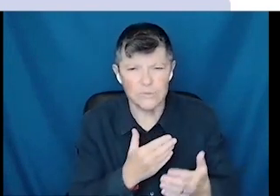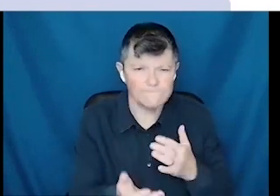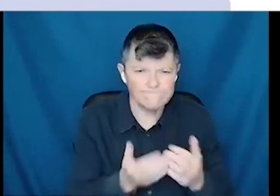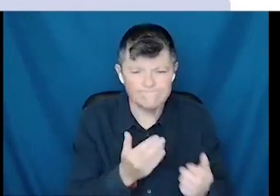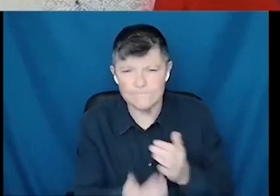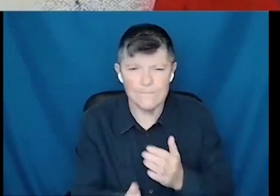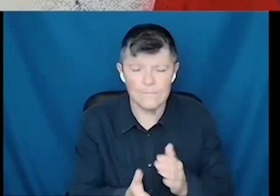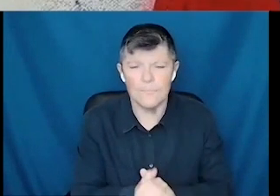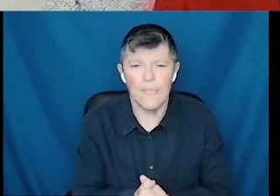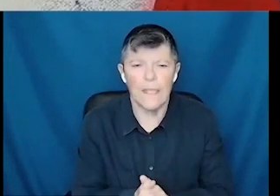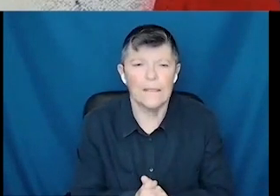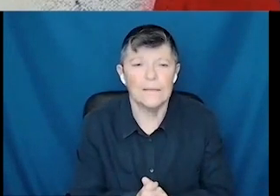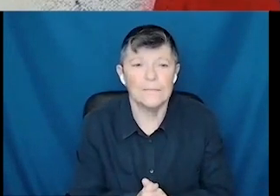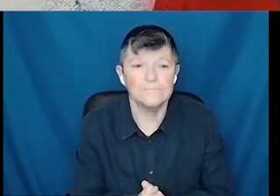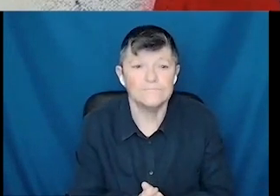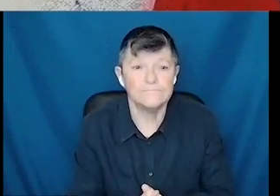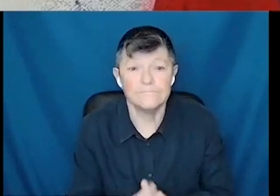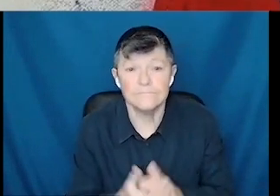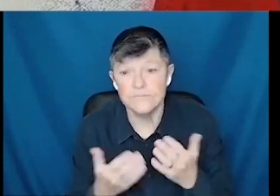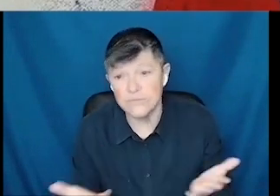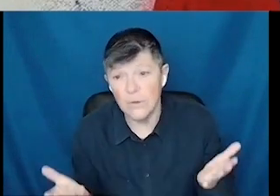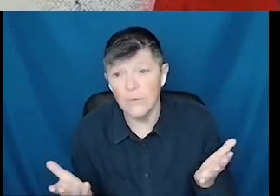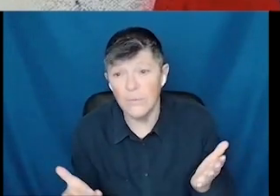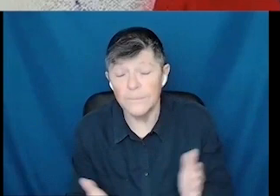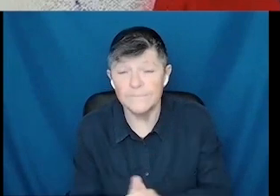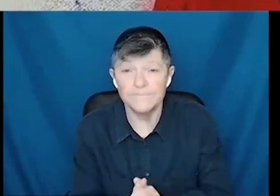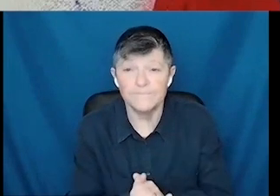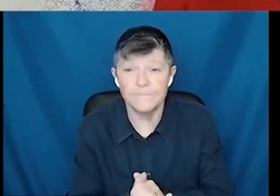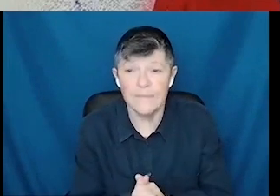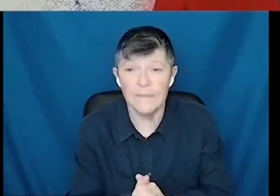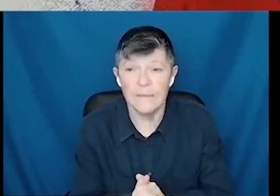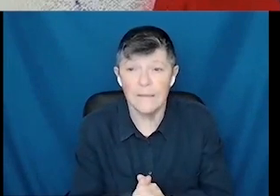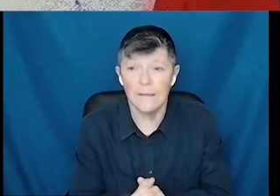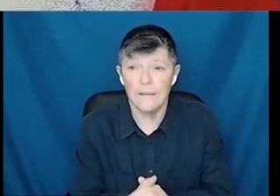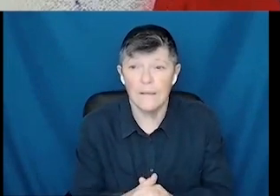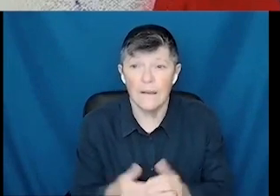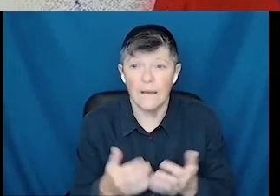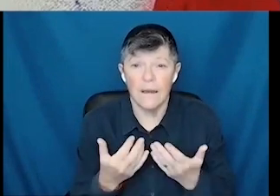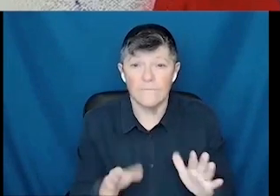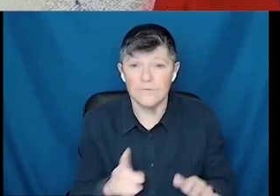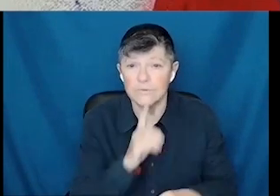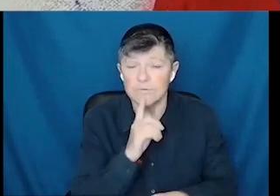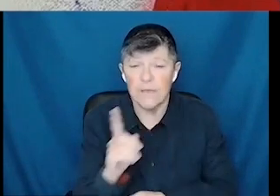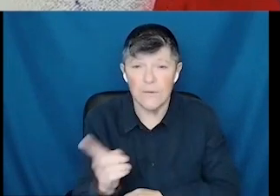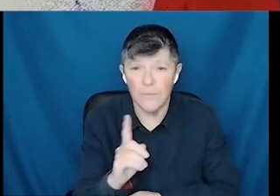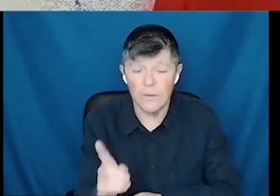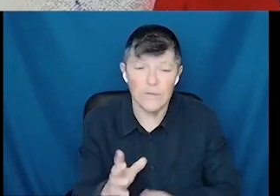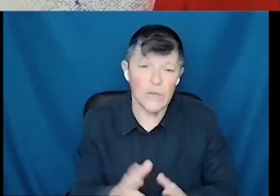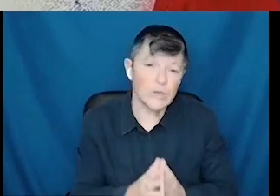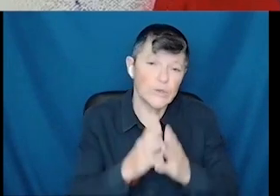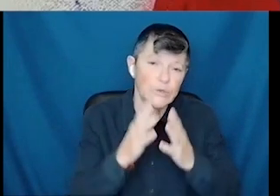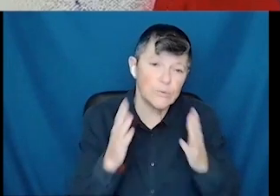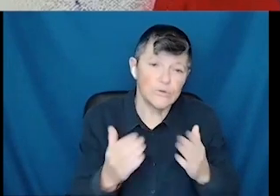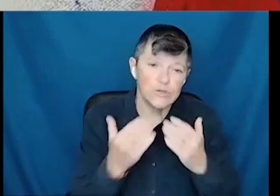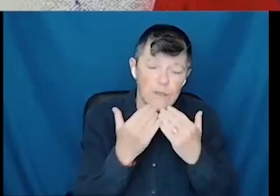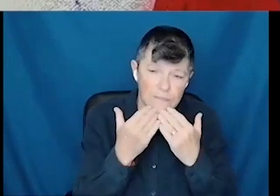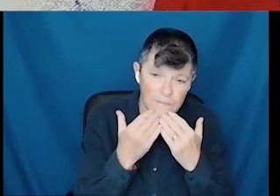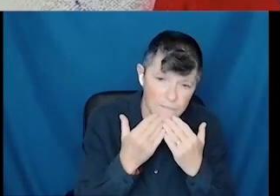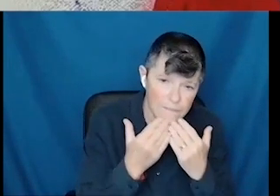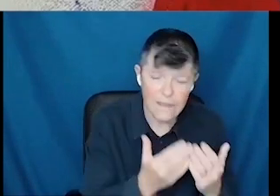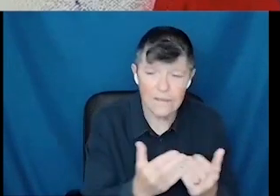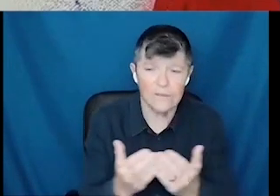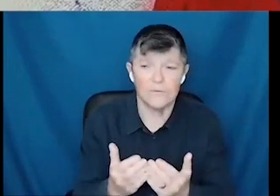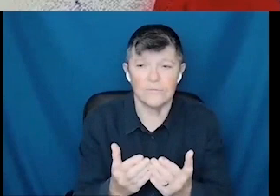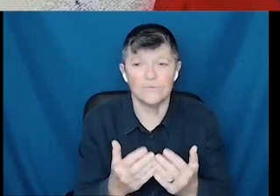So what remains is to say a huge thank you, a huge thank you to